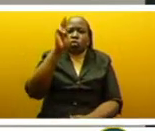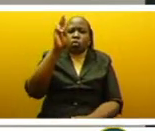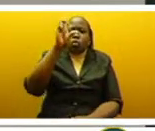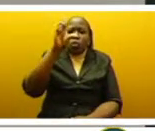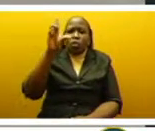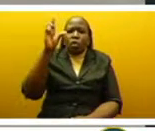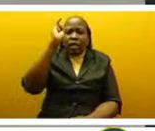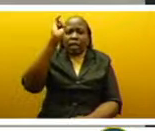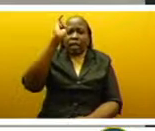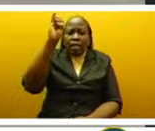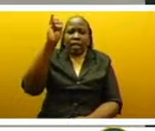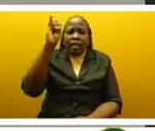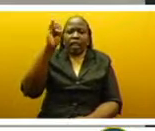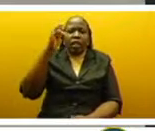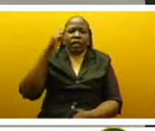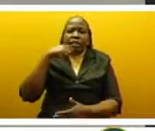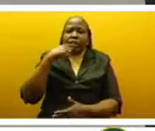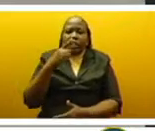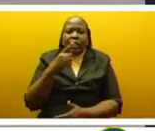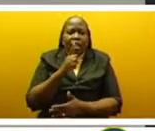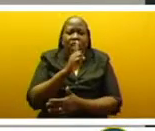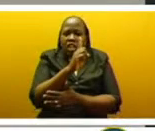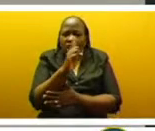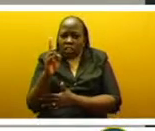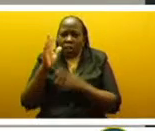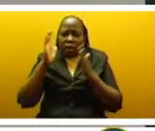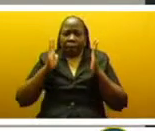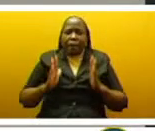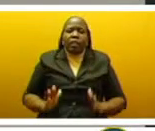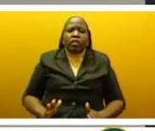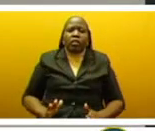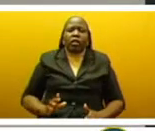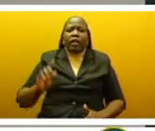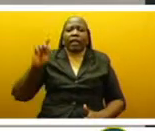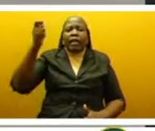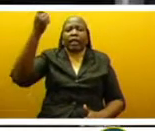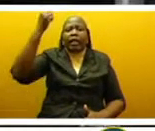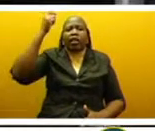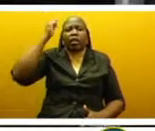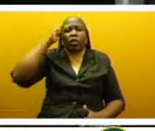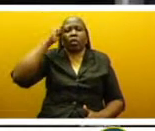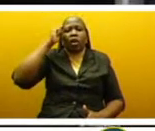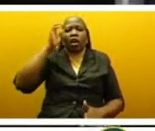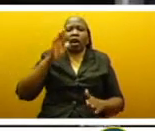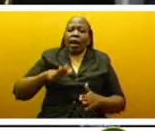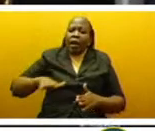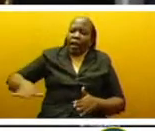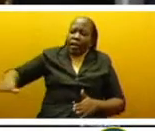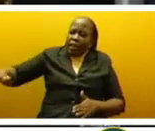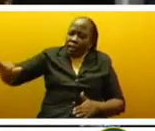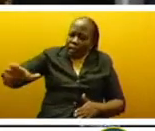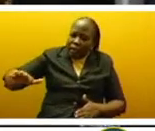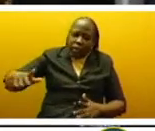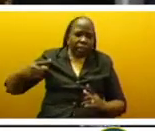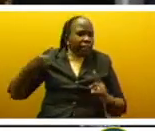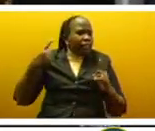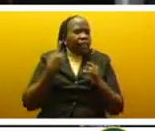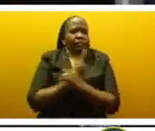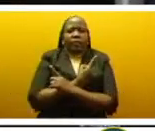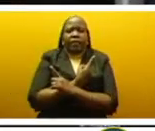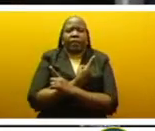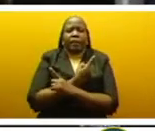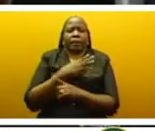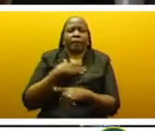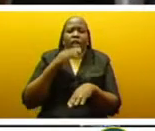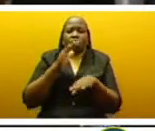you what every Kenyan knows. Mambo kwa ground ni different. I call your attention to